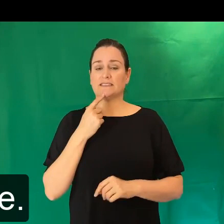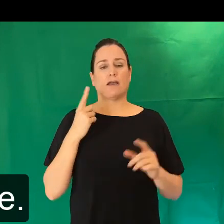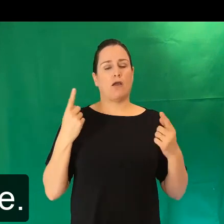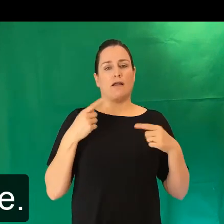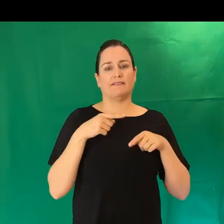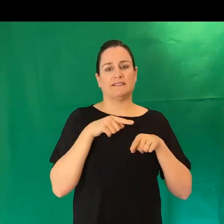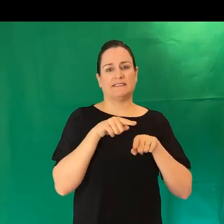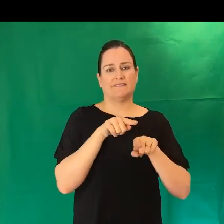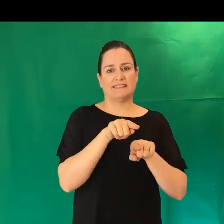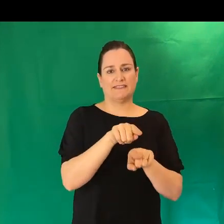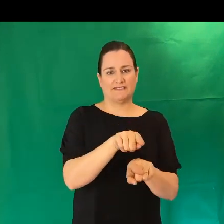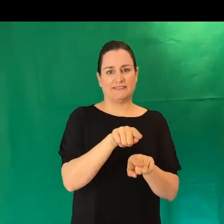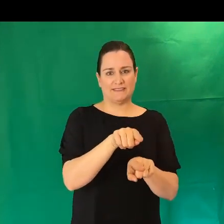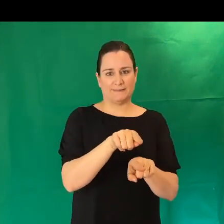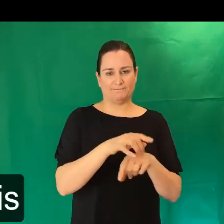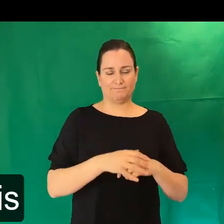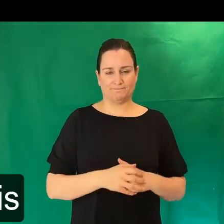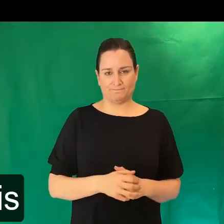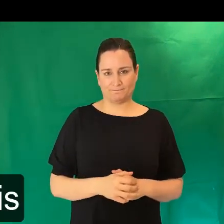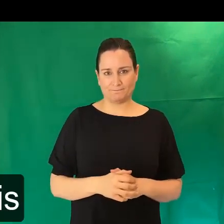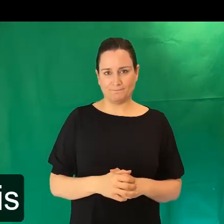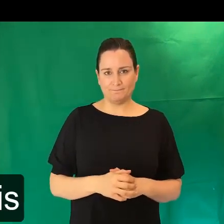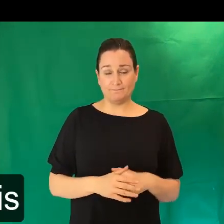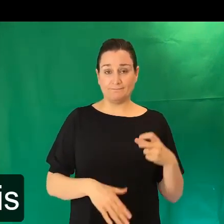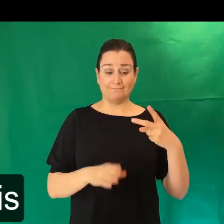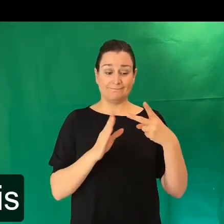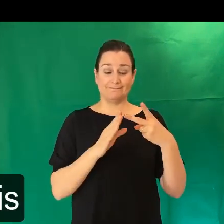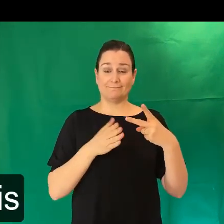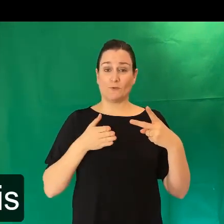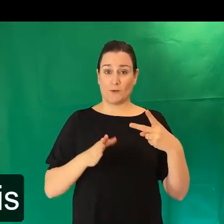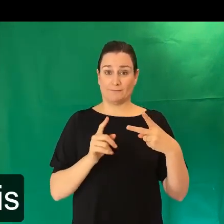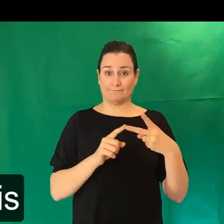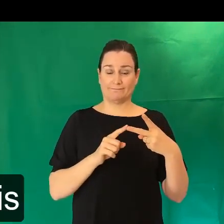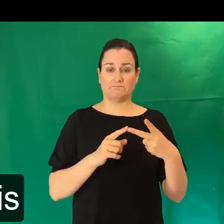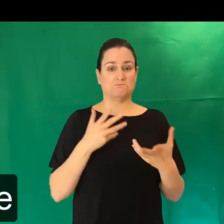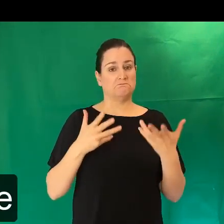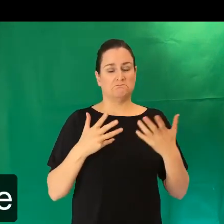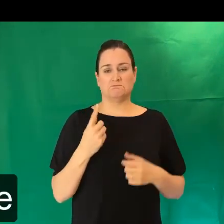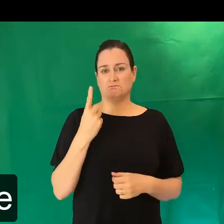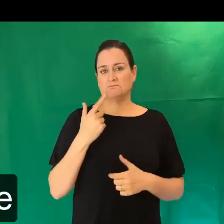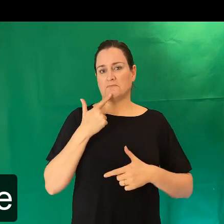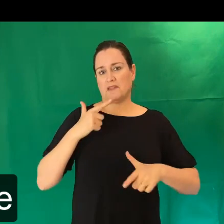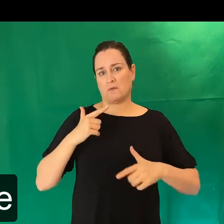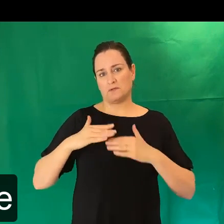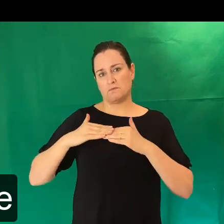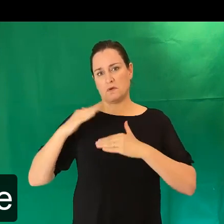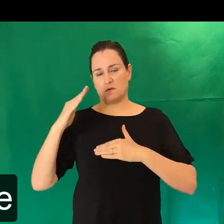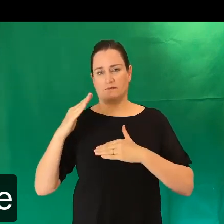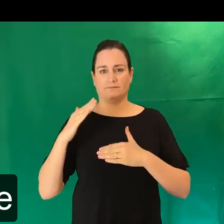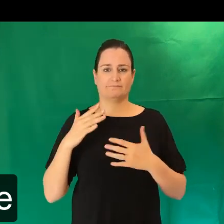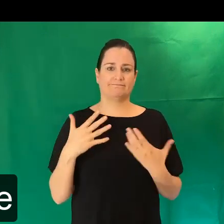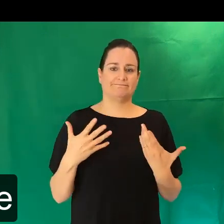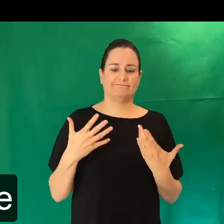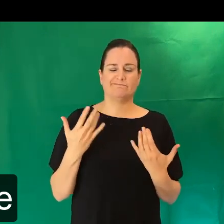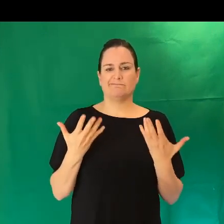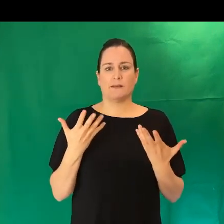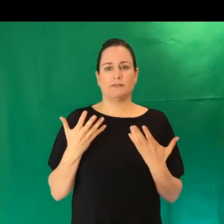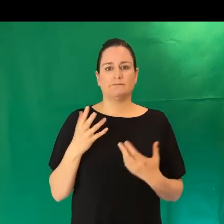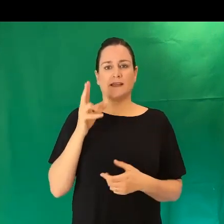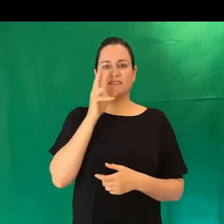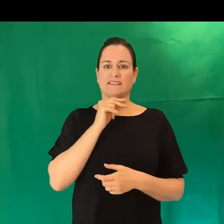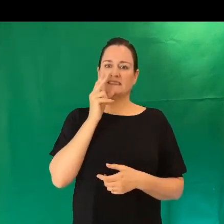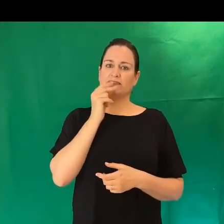spoken language. Another type is where one language is dominant, what is called spoken